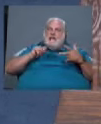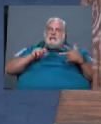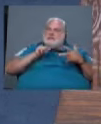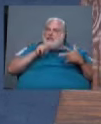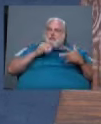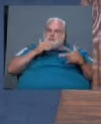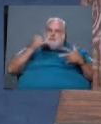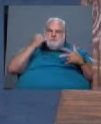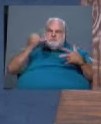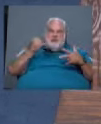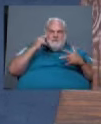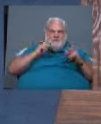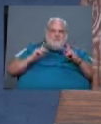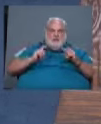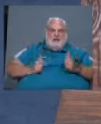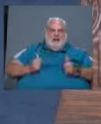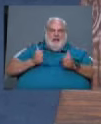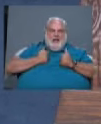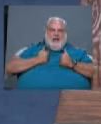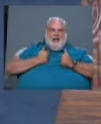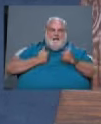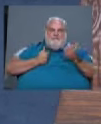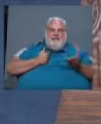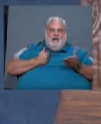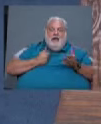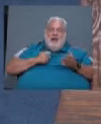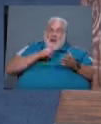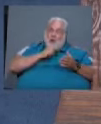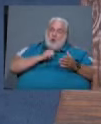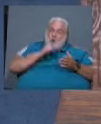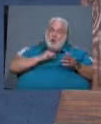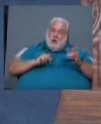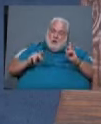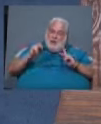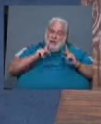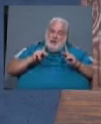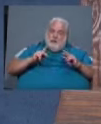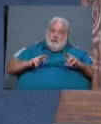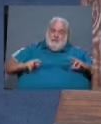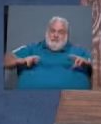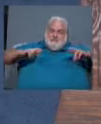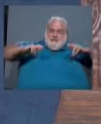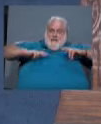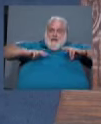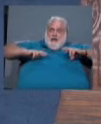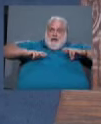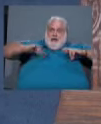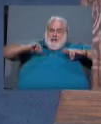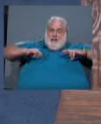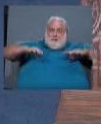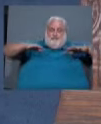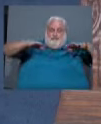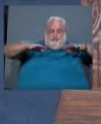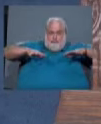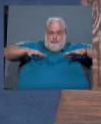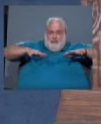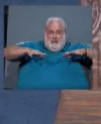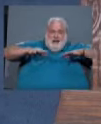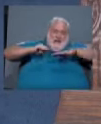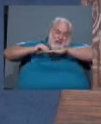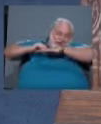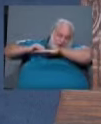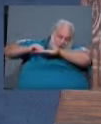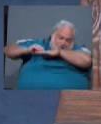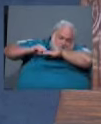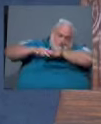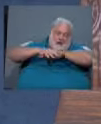for the residents there, and especially with a lot of older residents who have retired from that area, and now you're going to induce